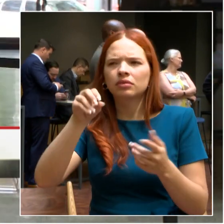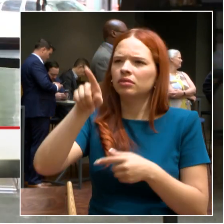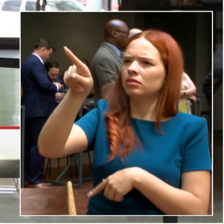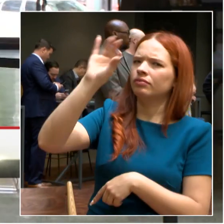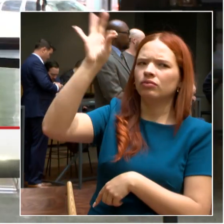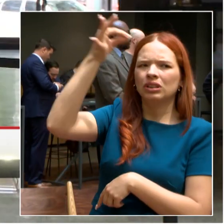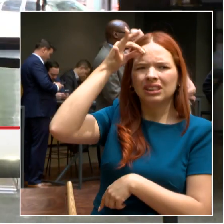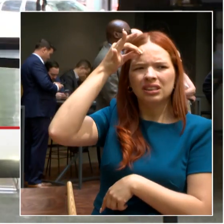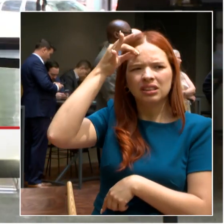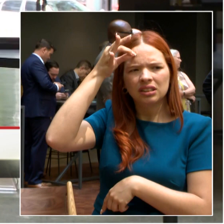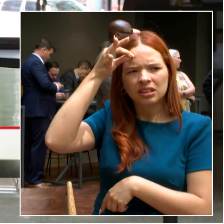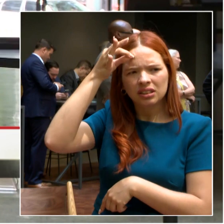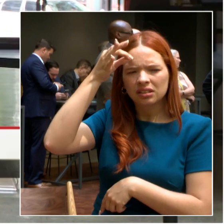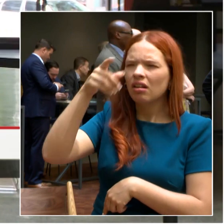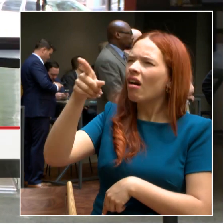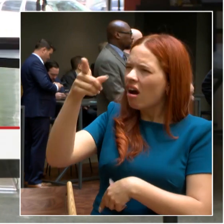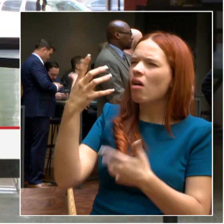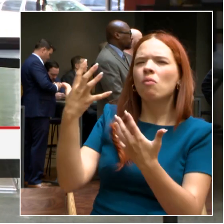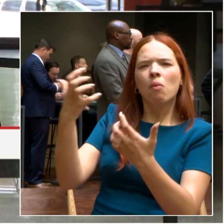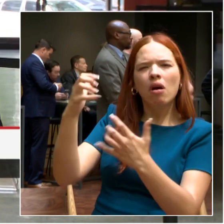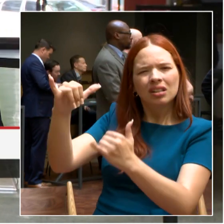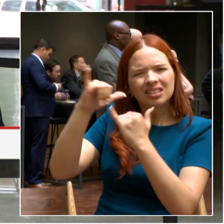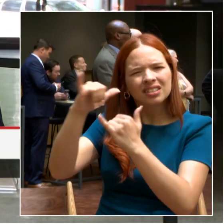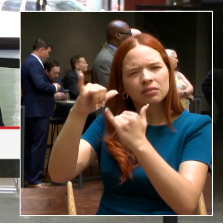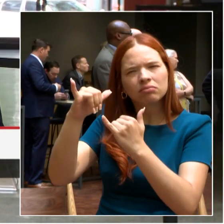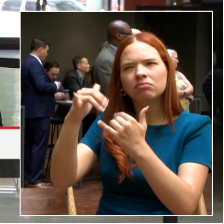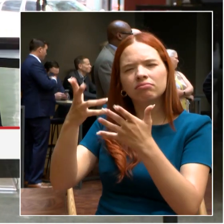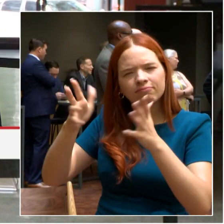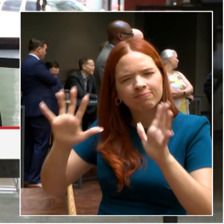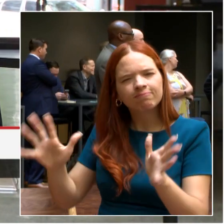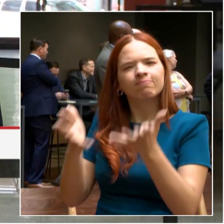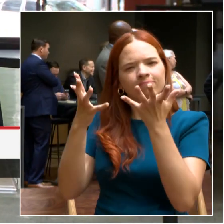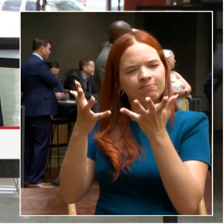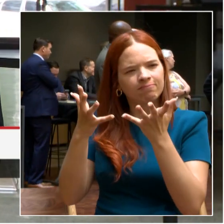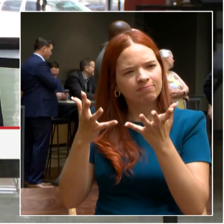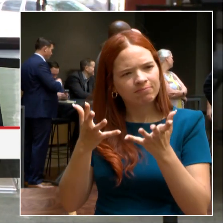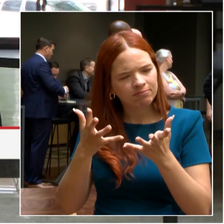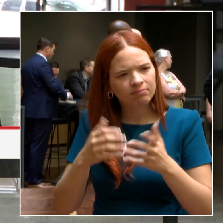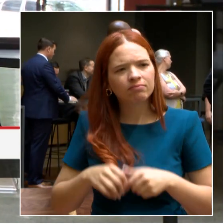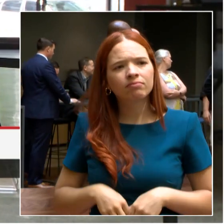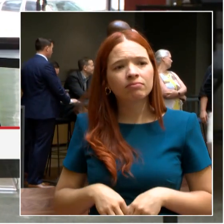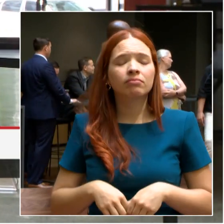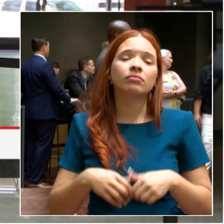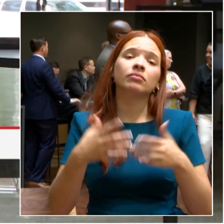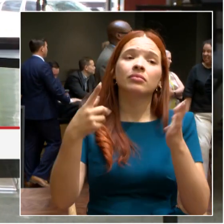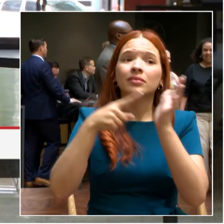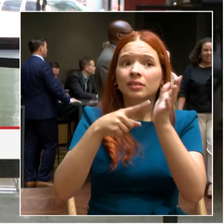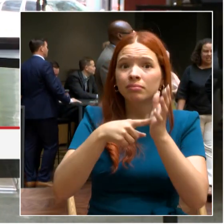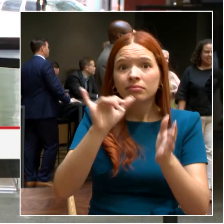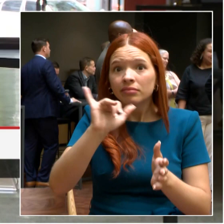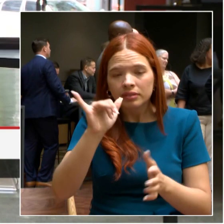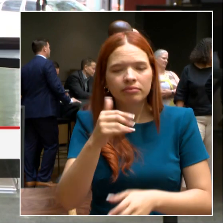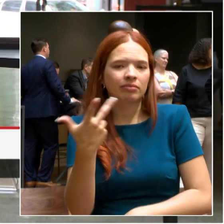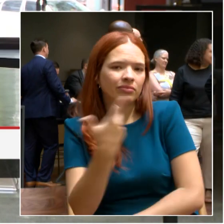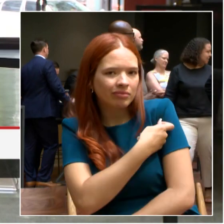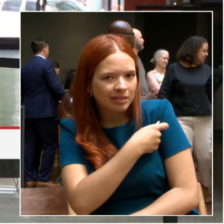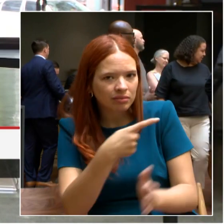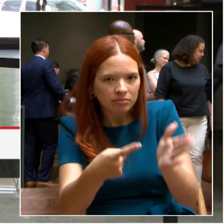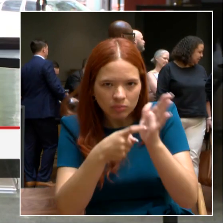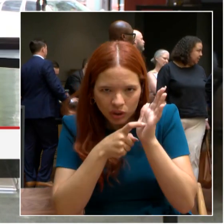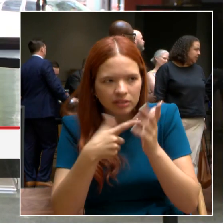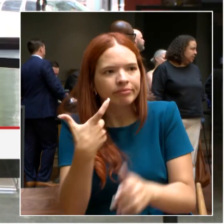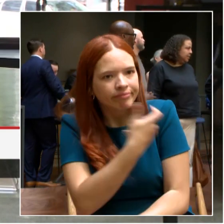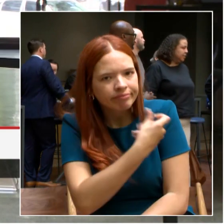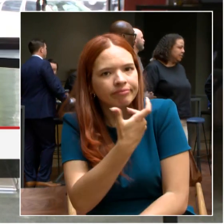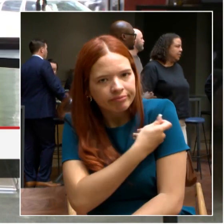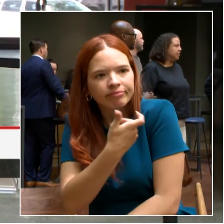workforce. And some of the things we were employing, including the vaccination requirement we put in place for federal workers in late 2021. We saved tens of thousands of